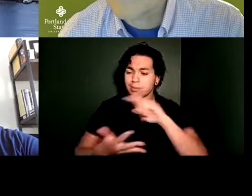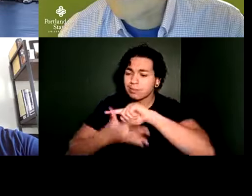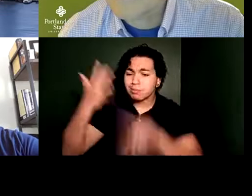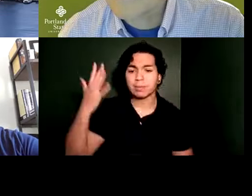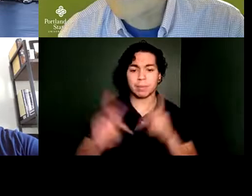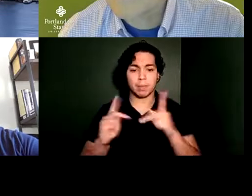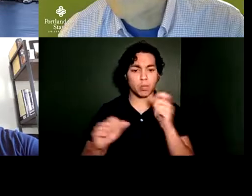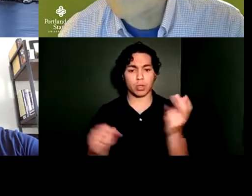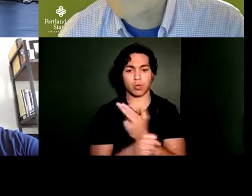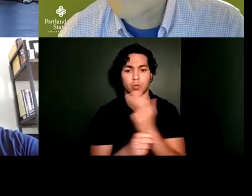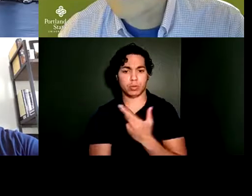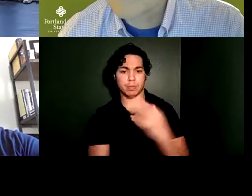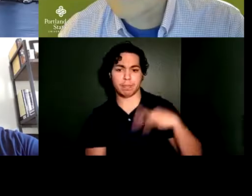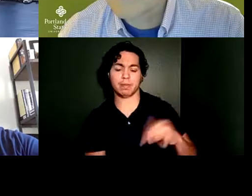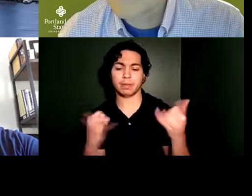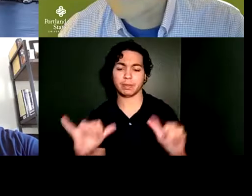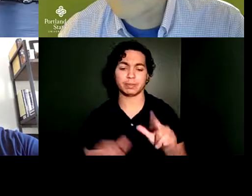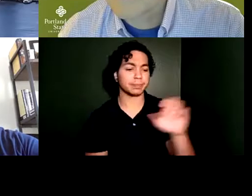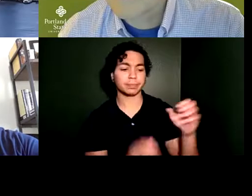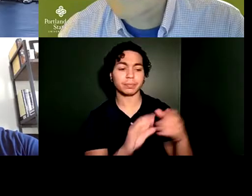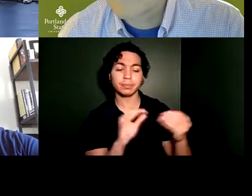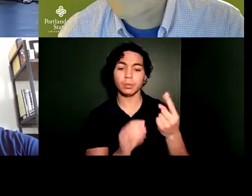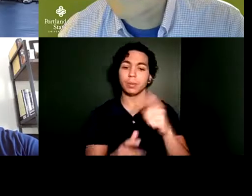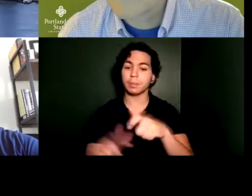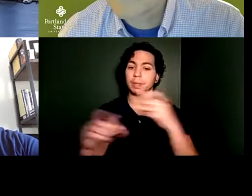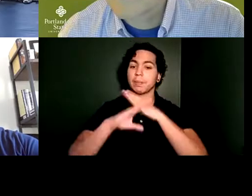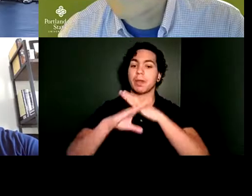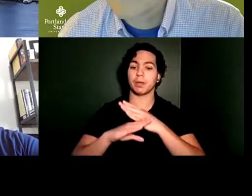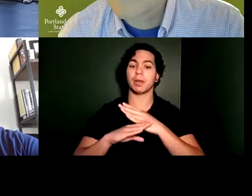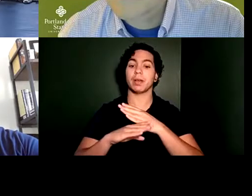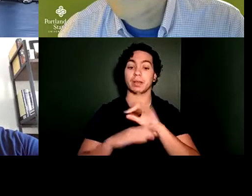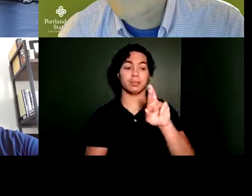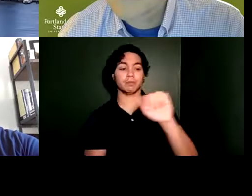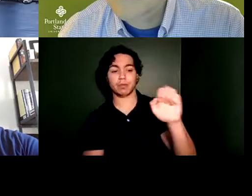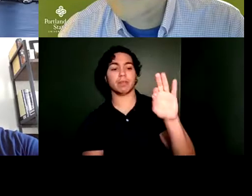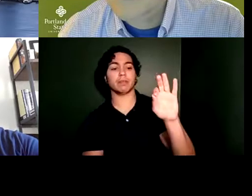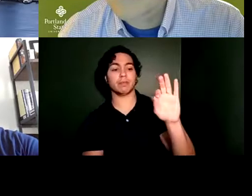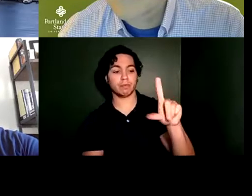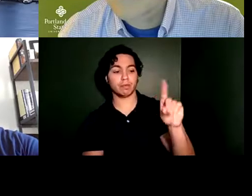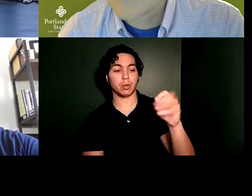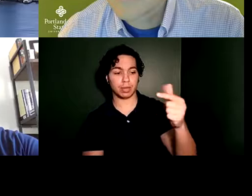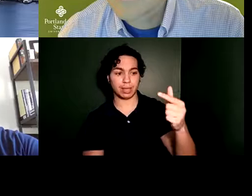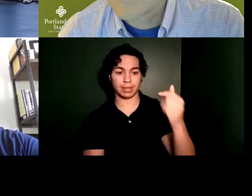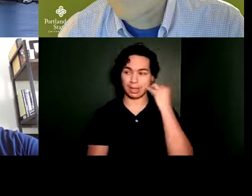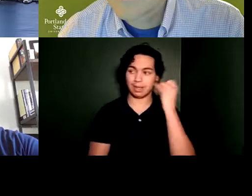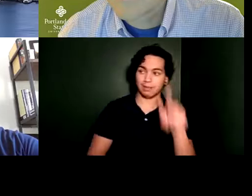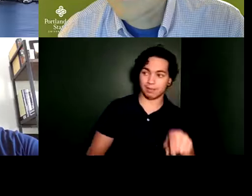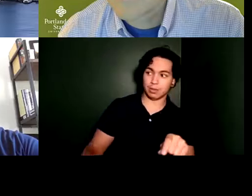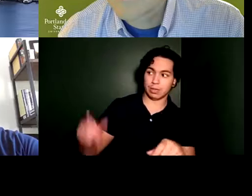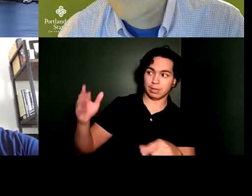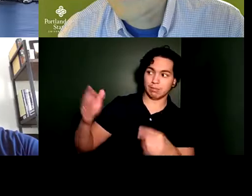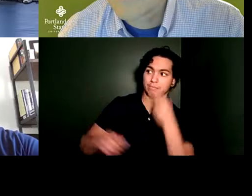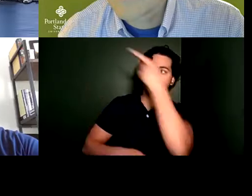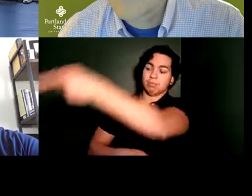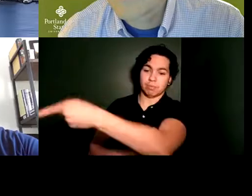lot of like one of the major barriers without being free floating is the transfer. If someone does need a mobility device, like they're in a